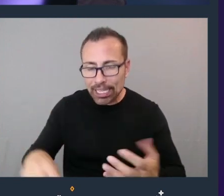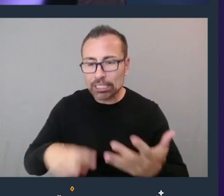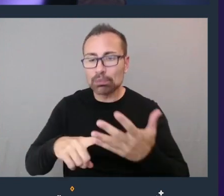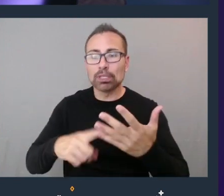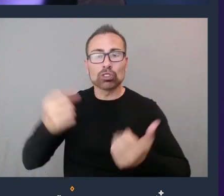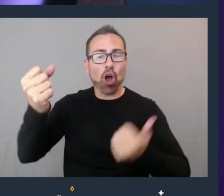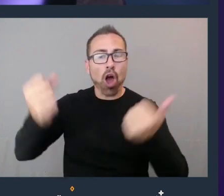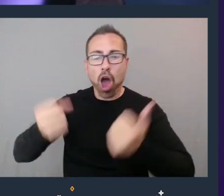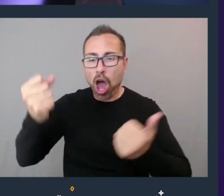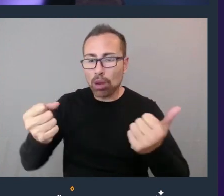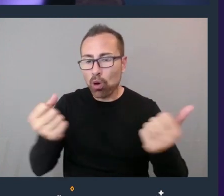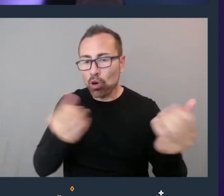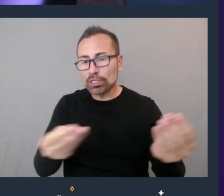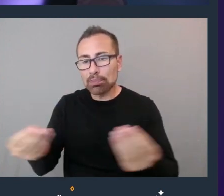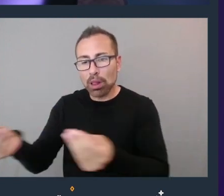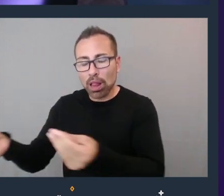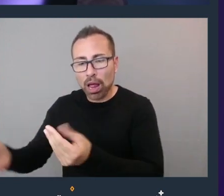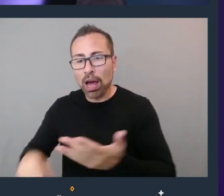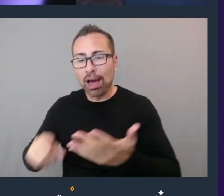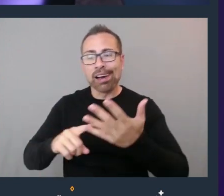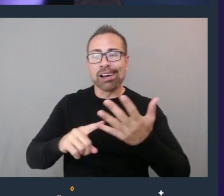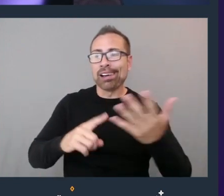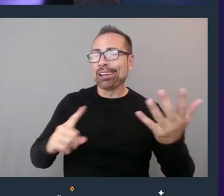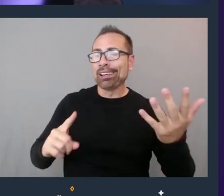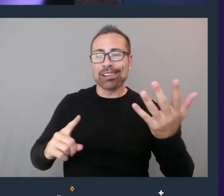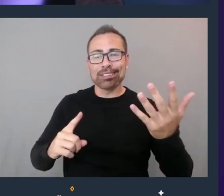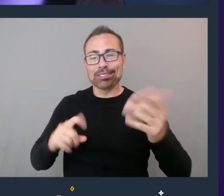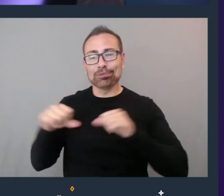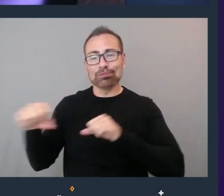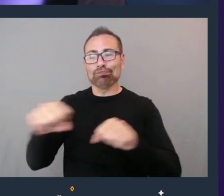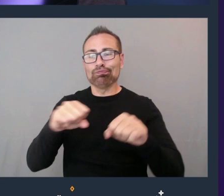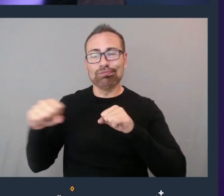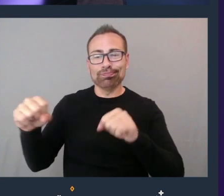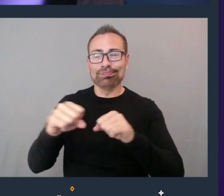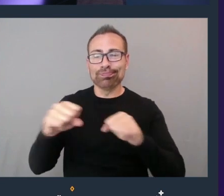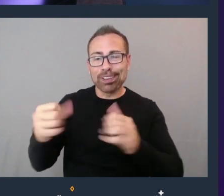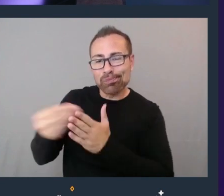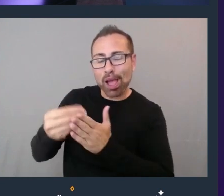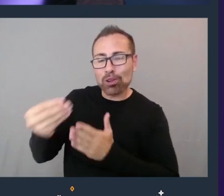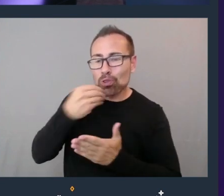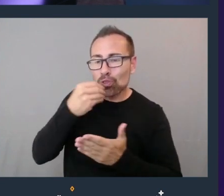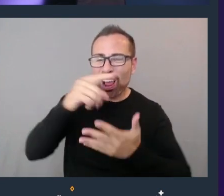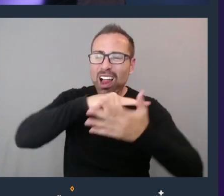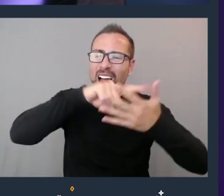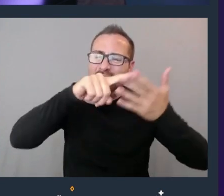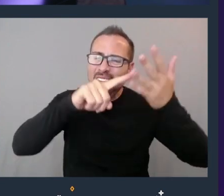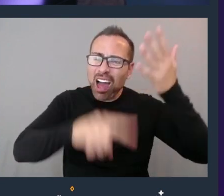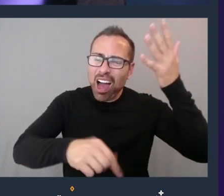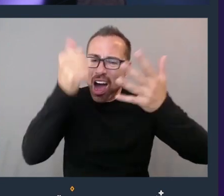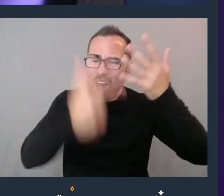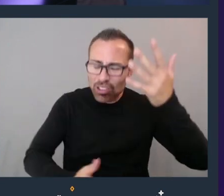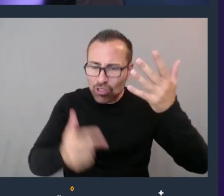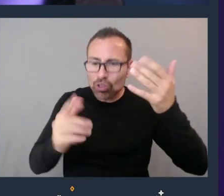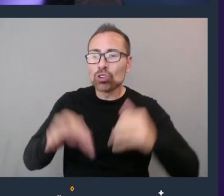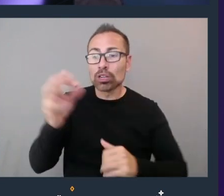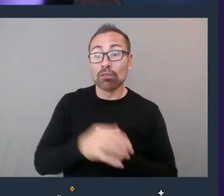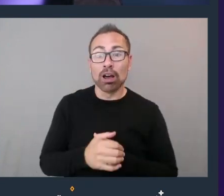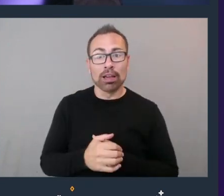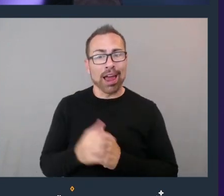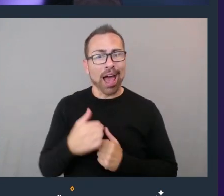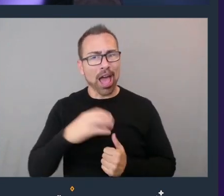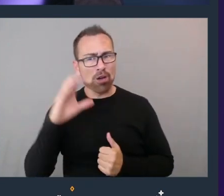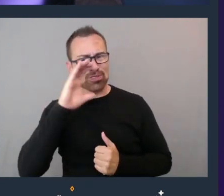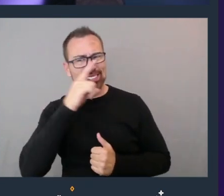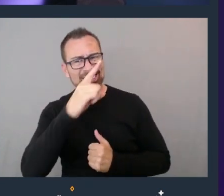inventory, all of those are examples you can find right now on AWS Marketplace. Honestly, I was just browsing the data catalog, and I came up with a number of new ideas for